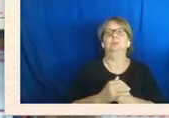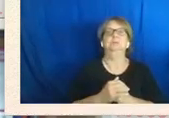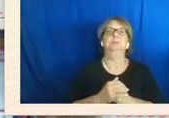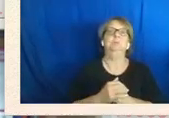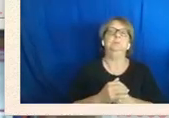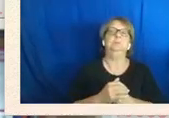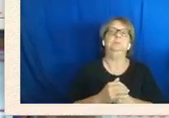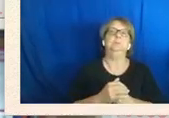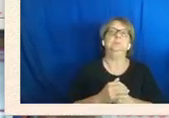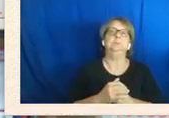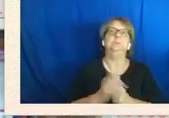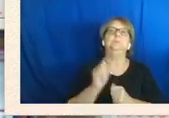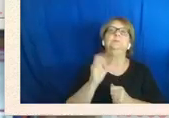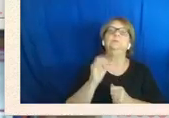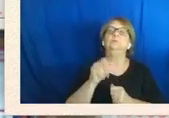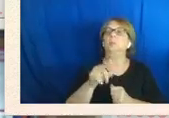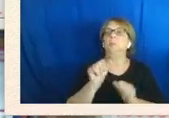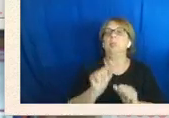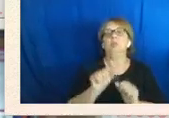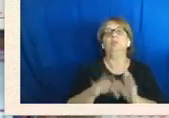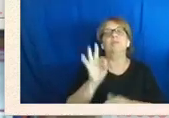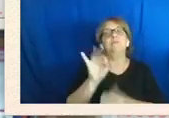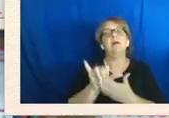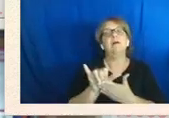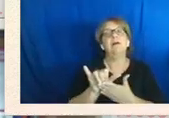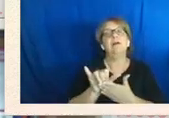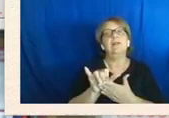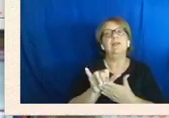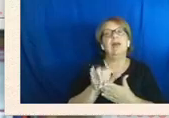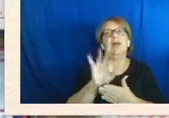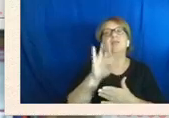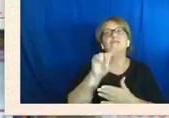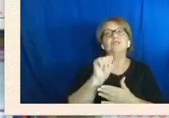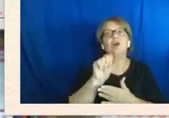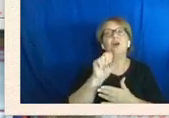So you can find that at Florida Statute